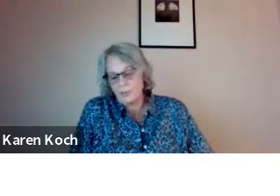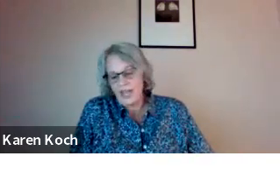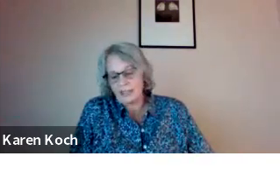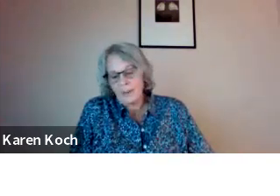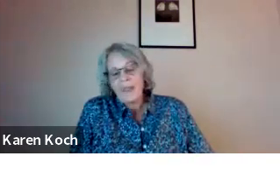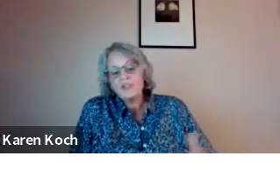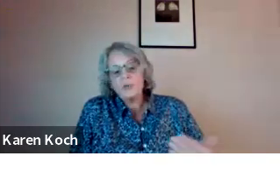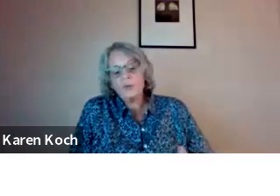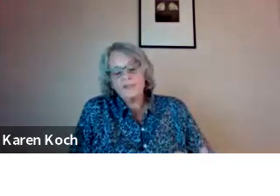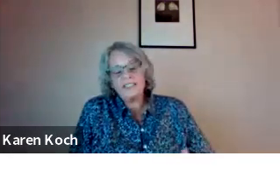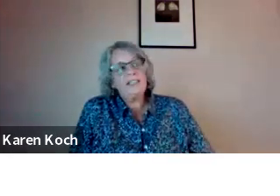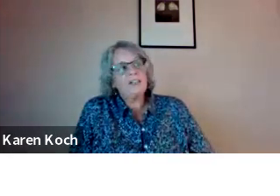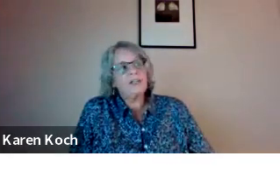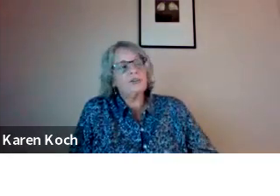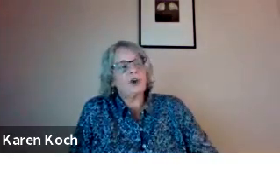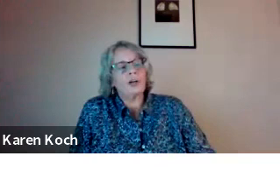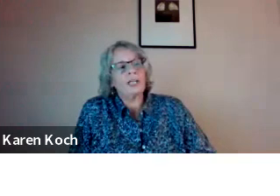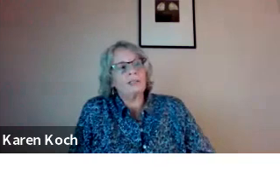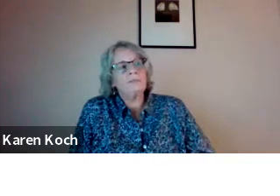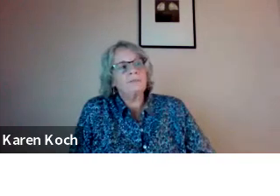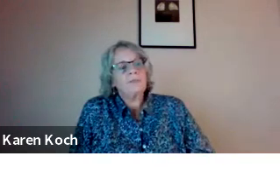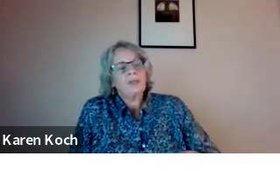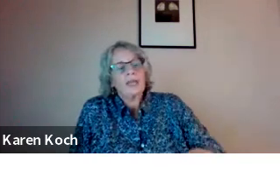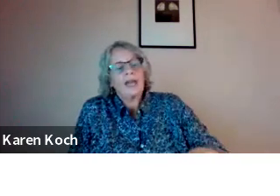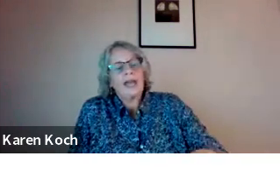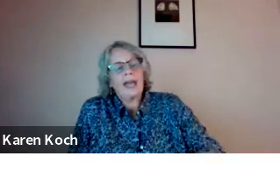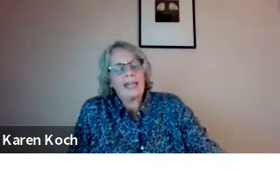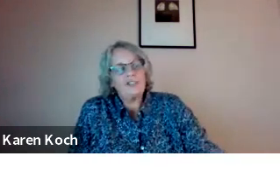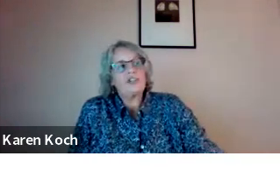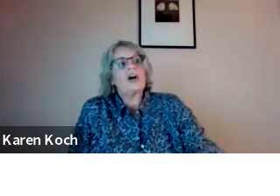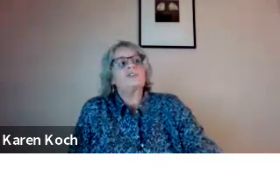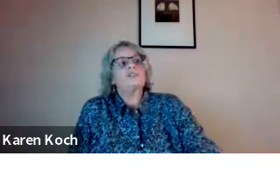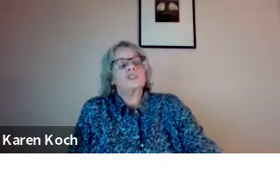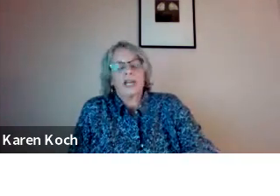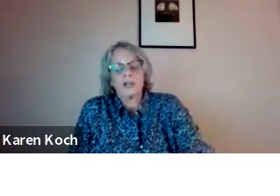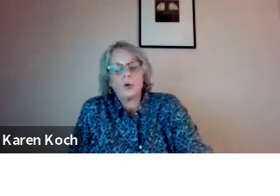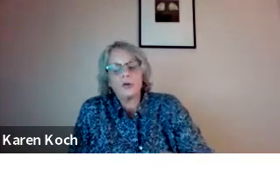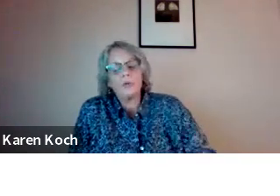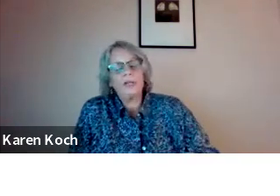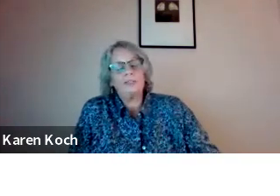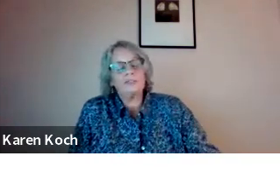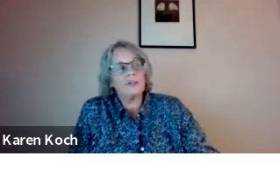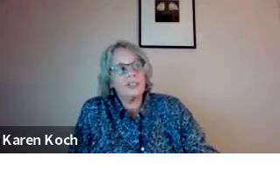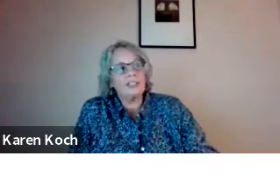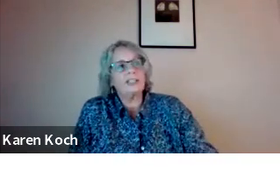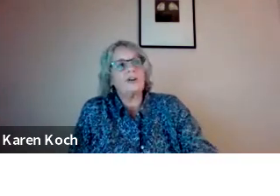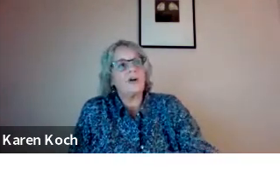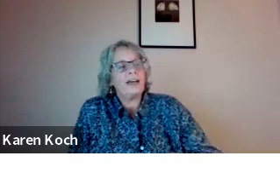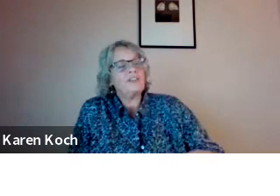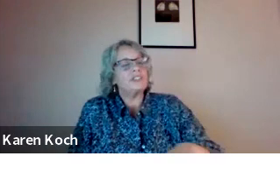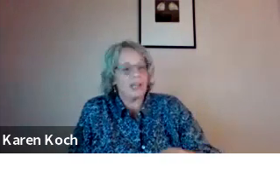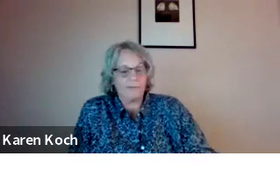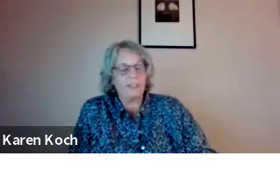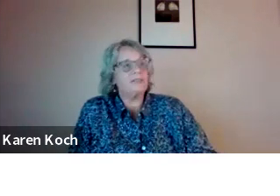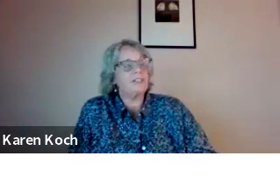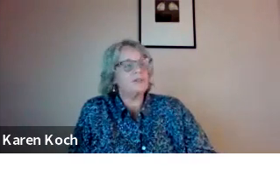a right to object. So what we've seen here is a guardian, a judge, and a court-appointed attorney that all